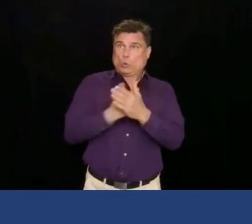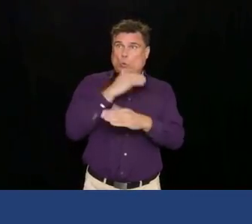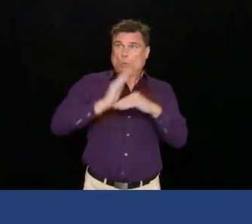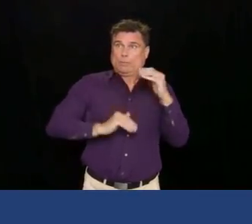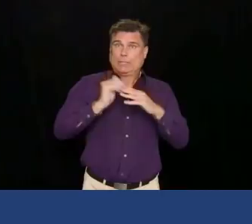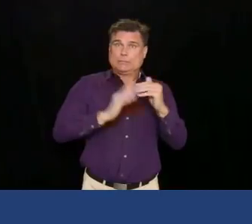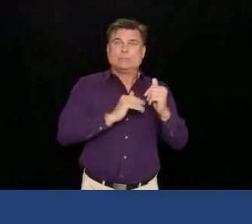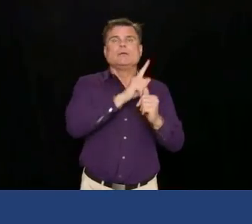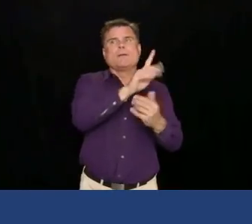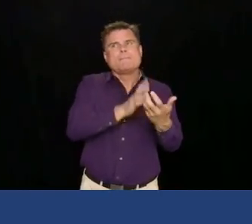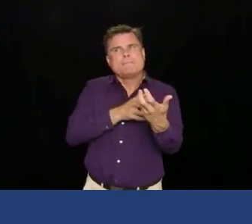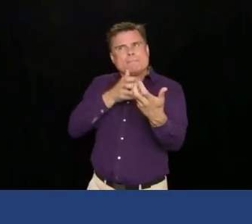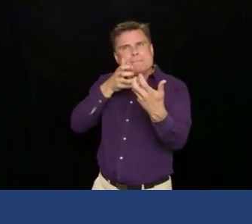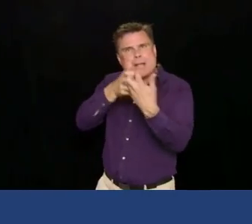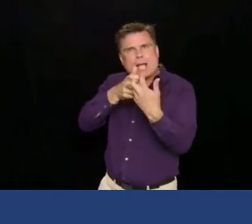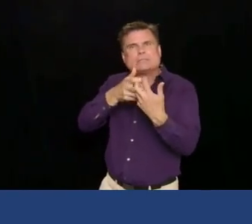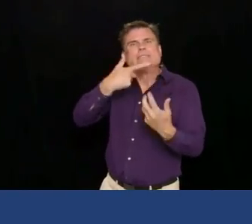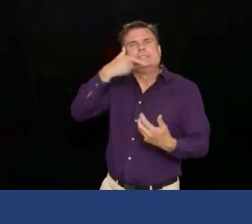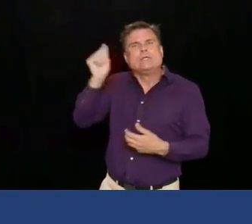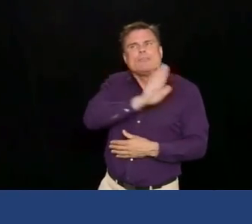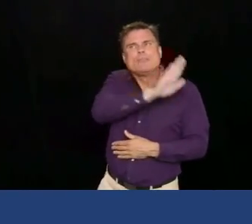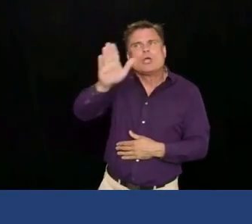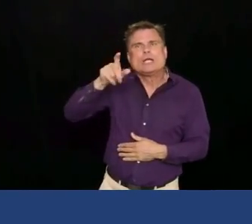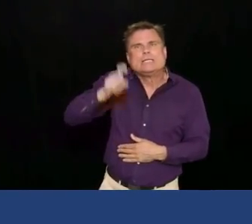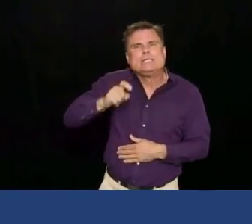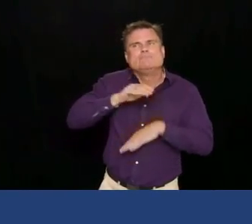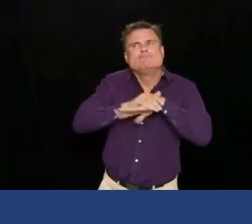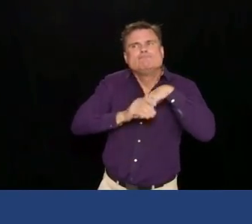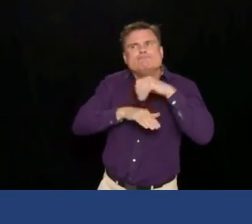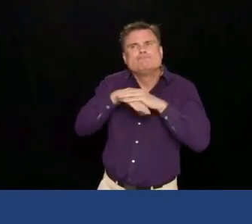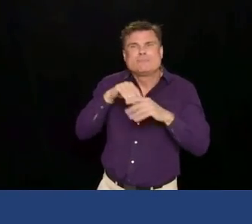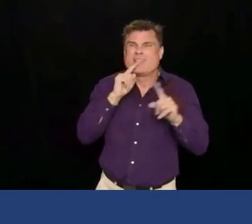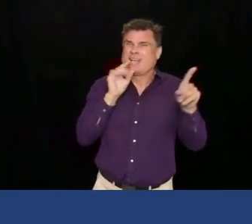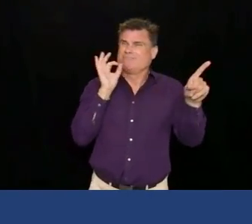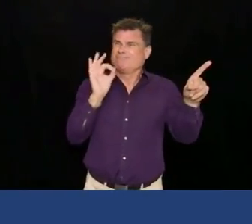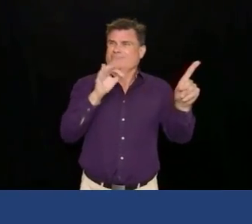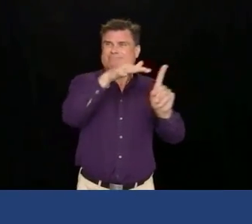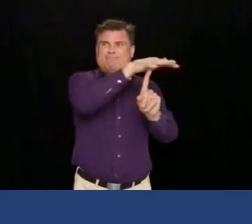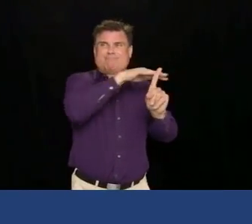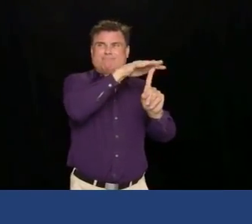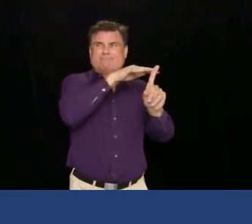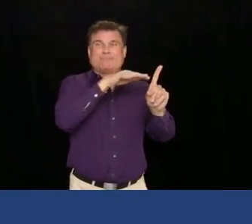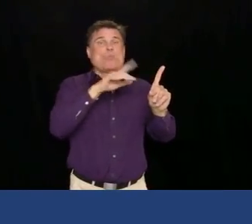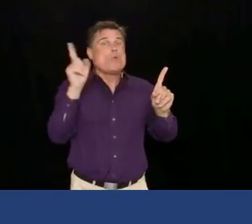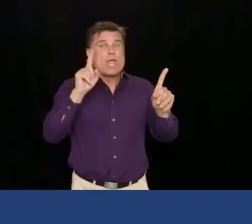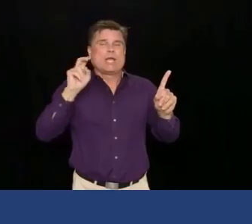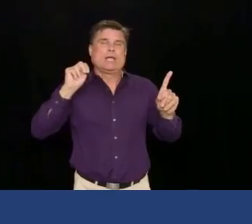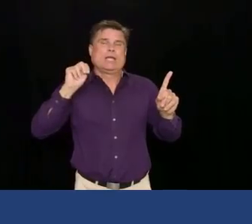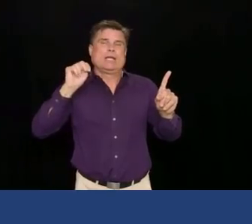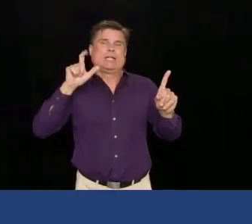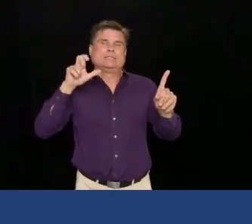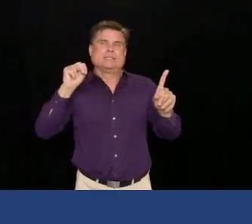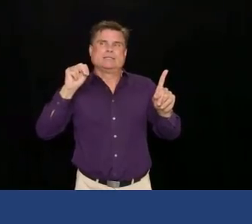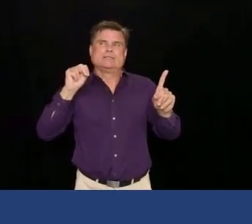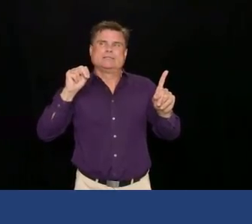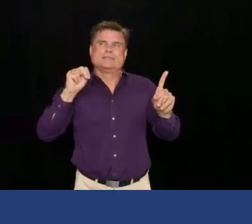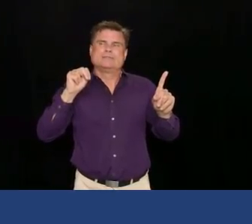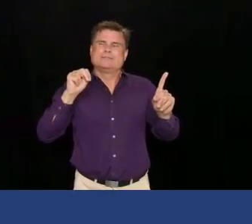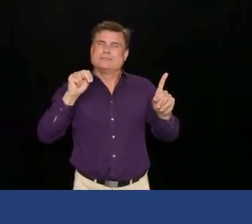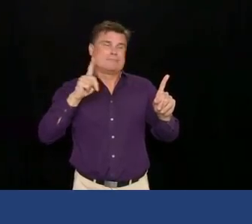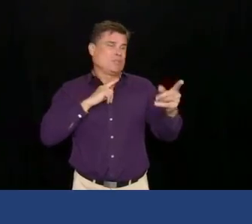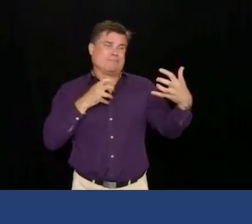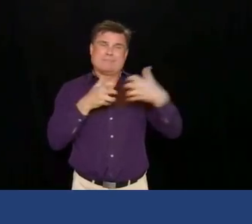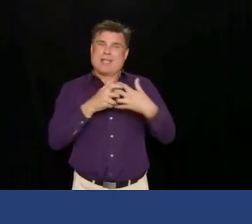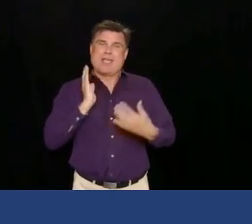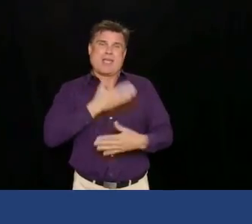seniors and it's in a great place in Nelson. So, yes, that will be part of the plan. And